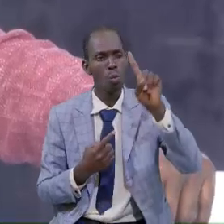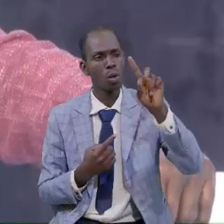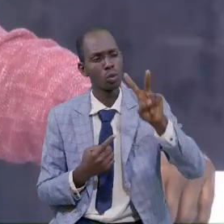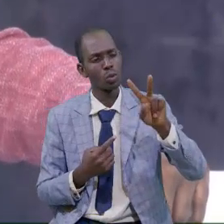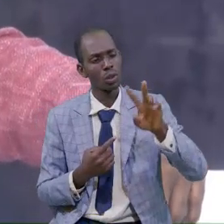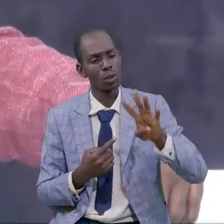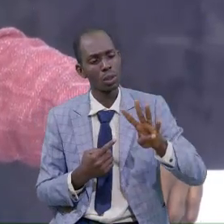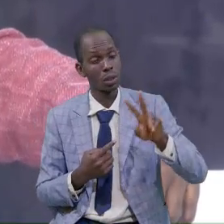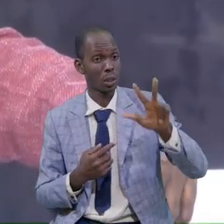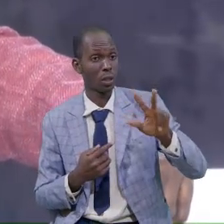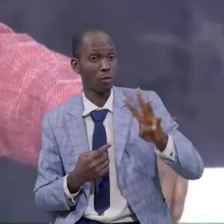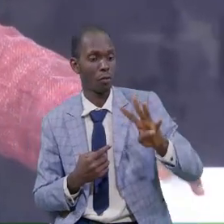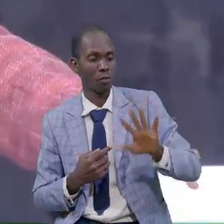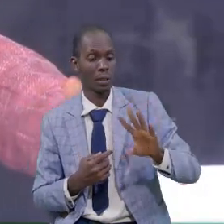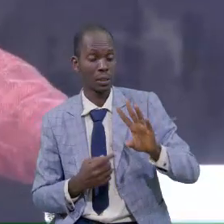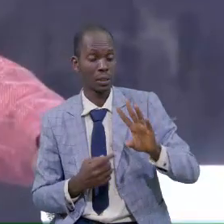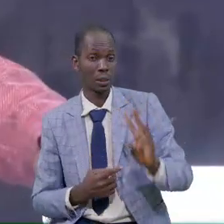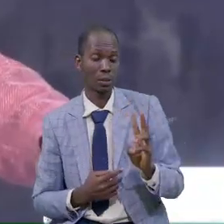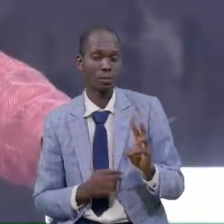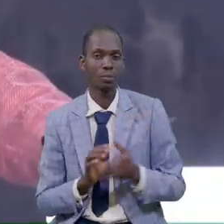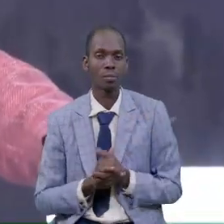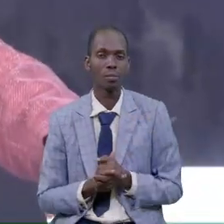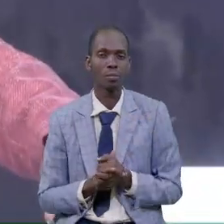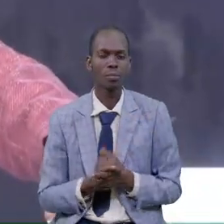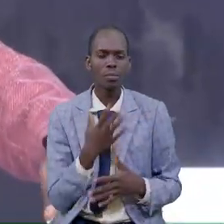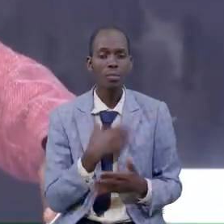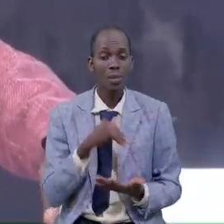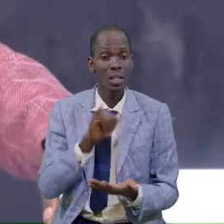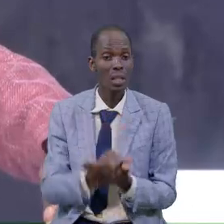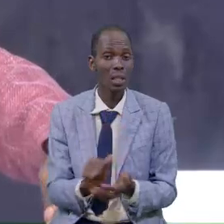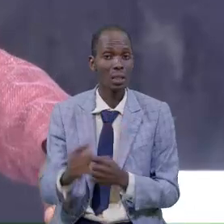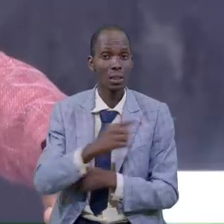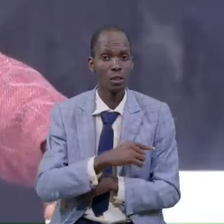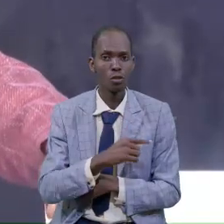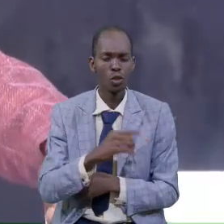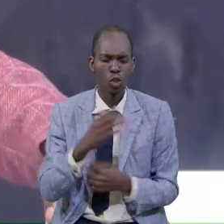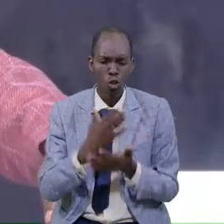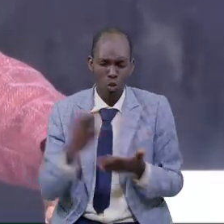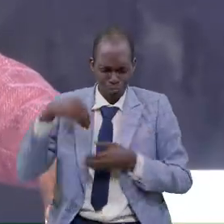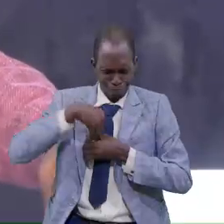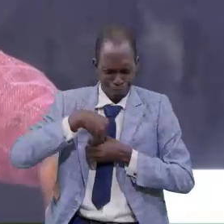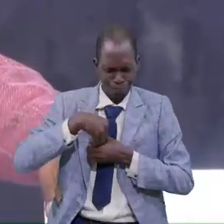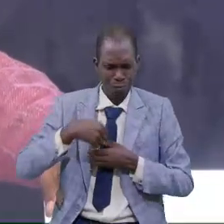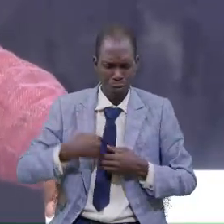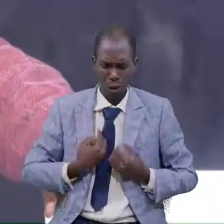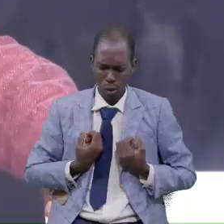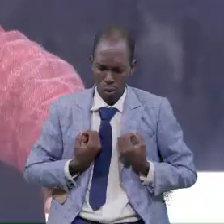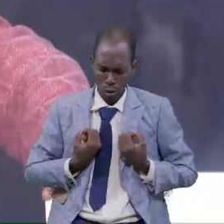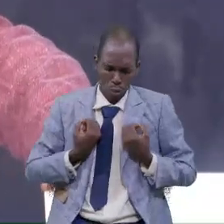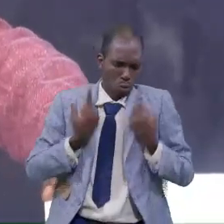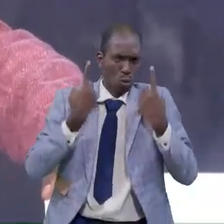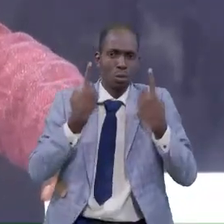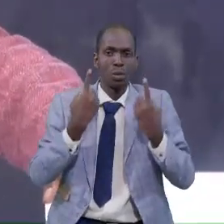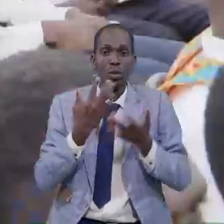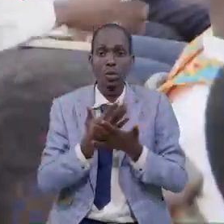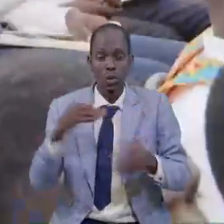1, 2, 3, 4, 5, 6. And that day, something in me just woke up. Something in you today